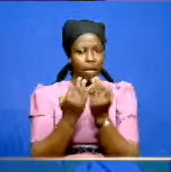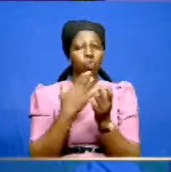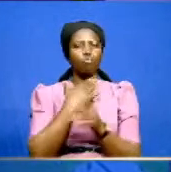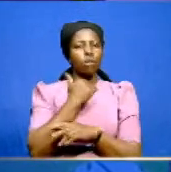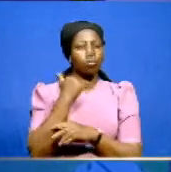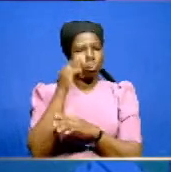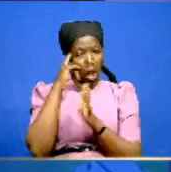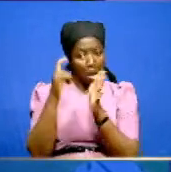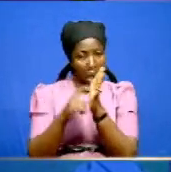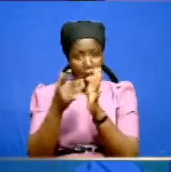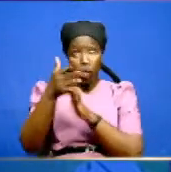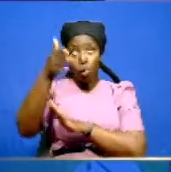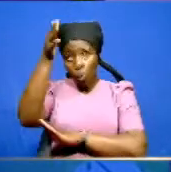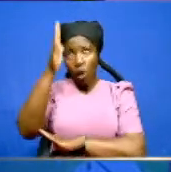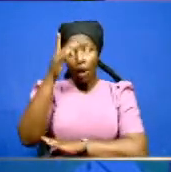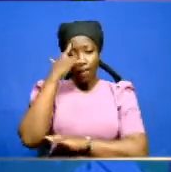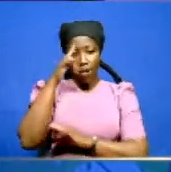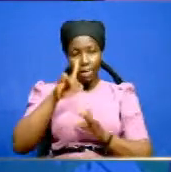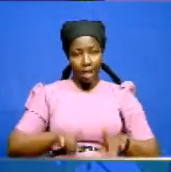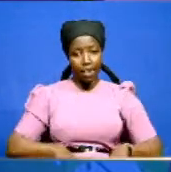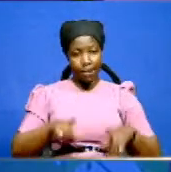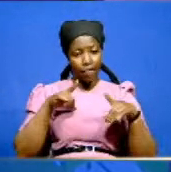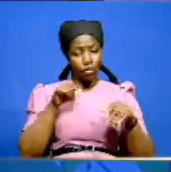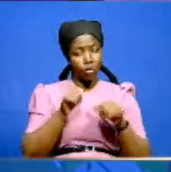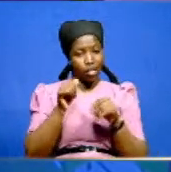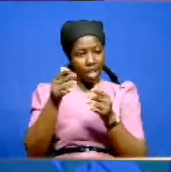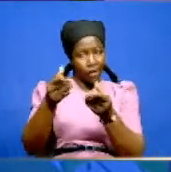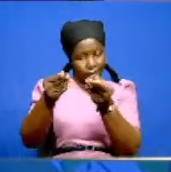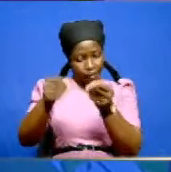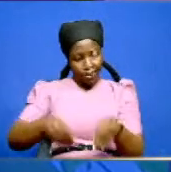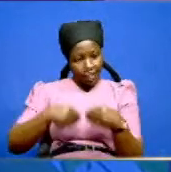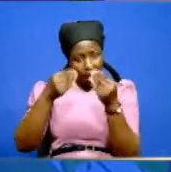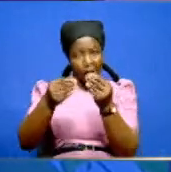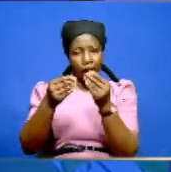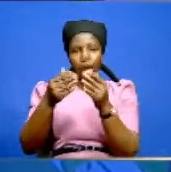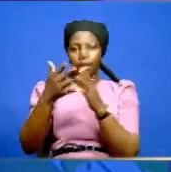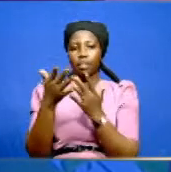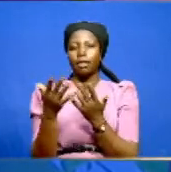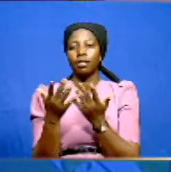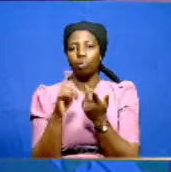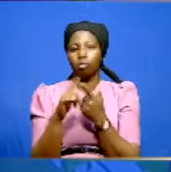God for the life that he has given Dad,